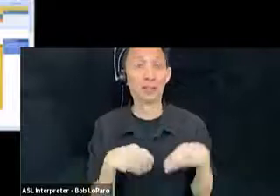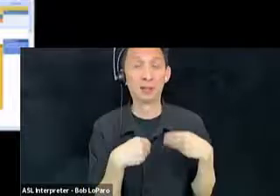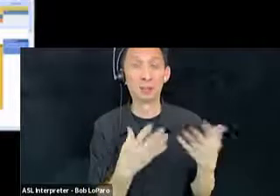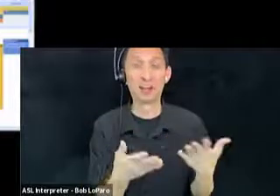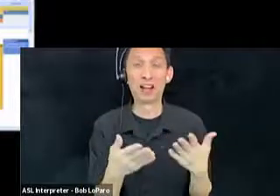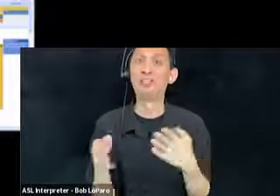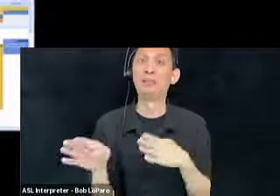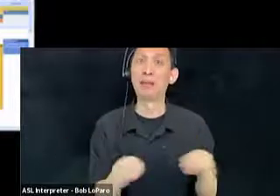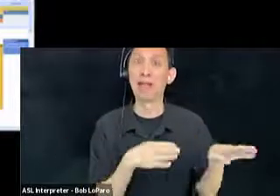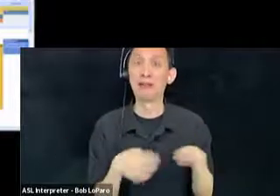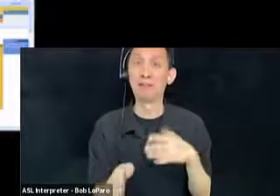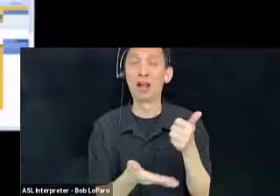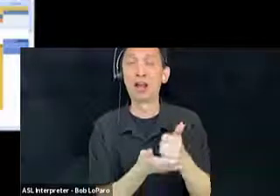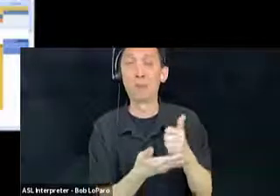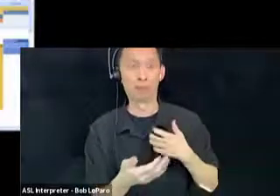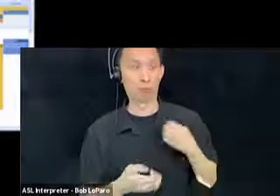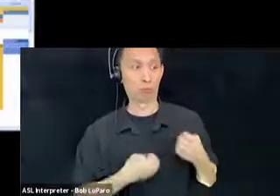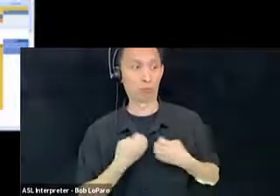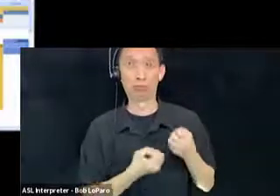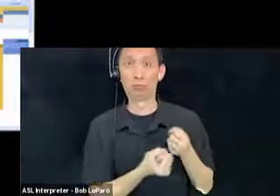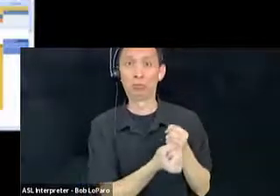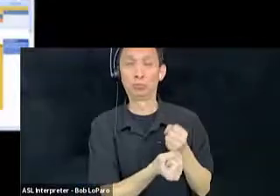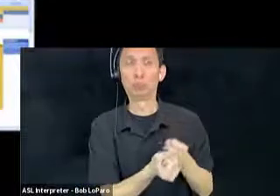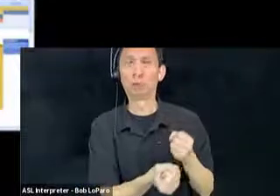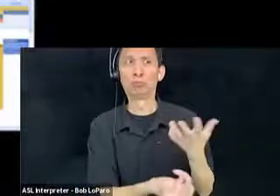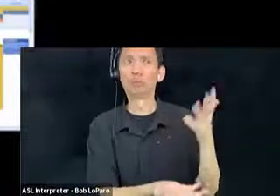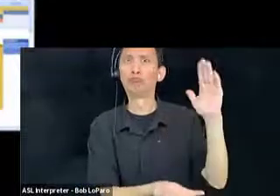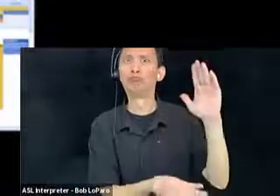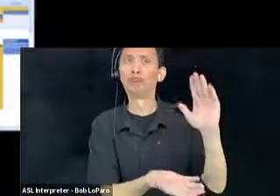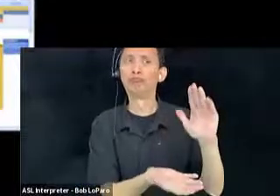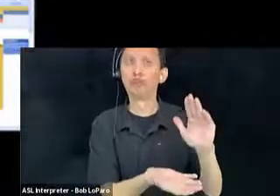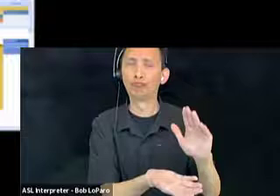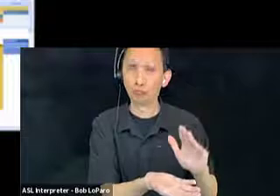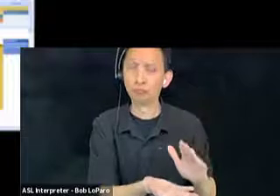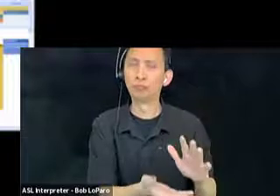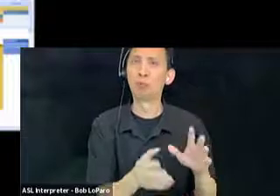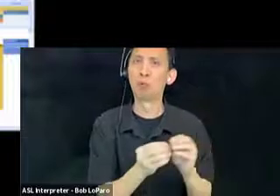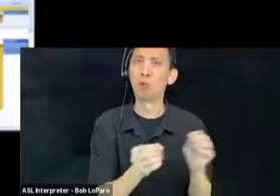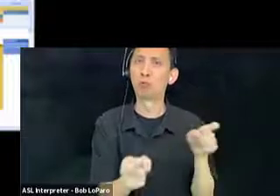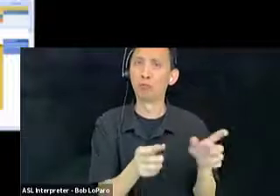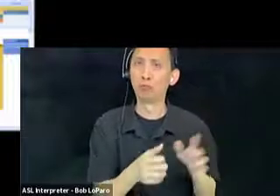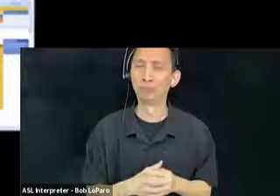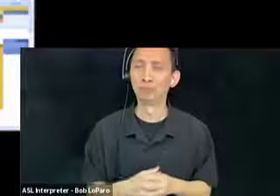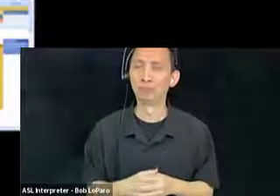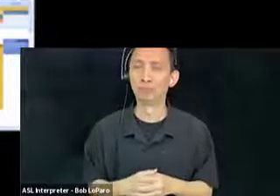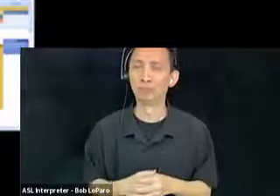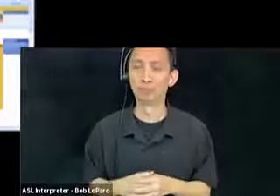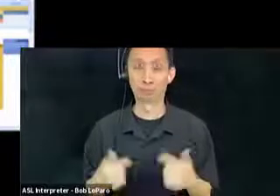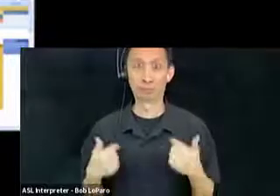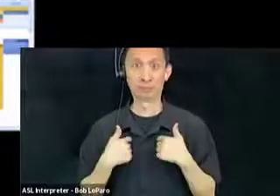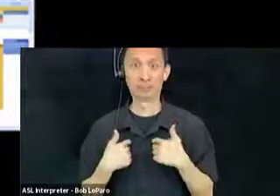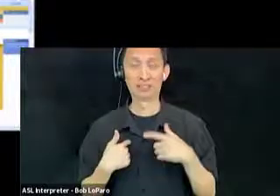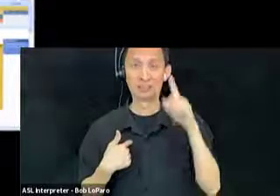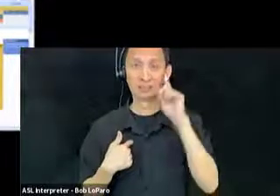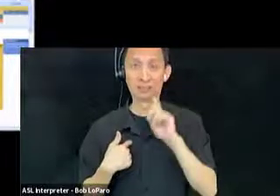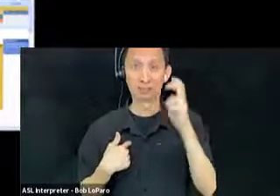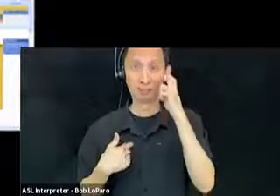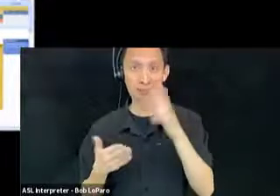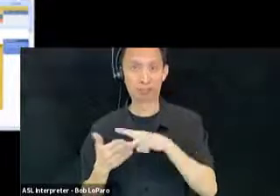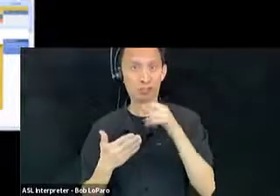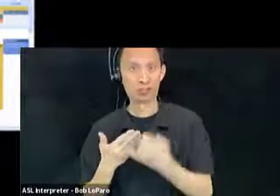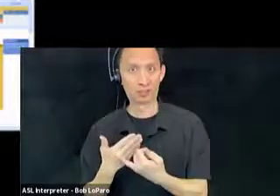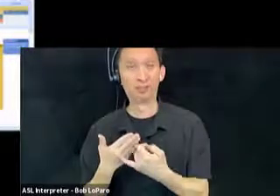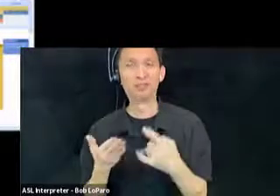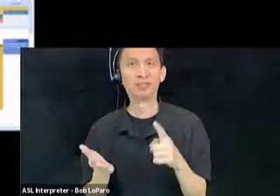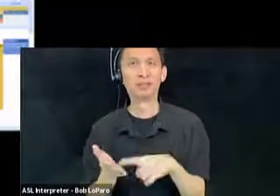so when we think about usually as a deafblind project, when we get calls from a school, it's often because there's a